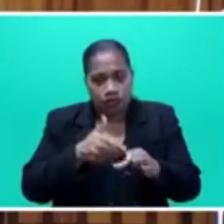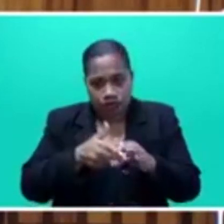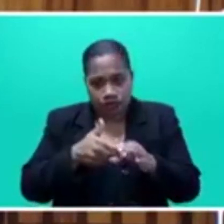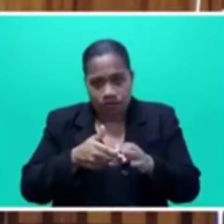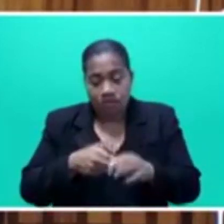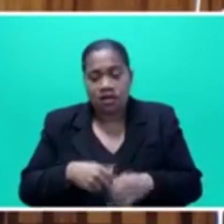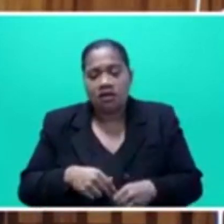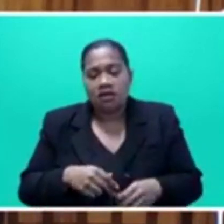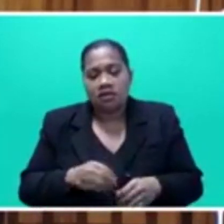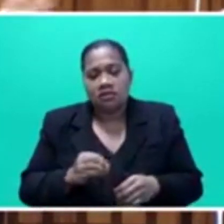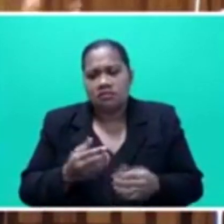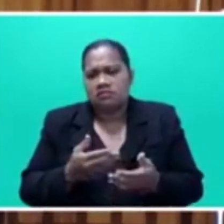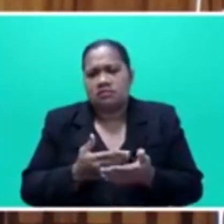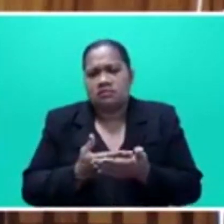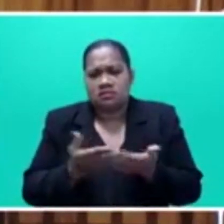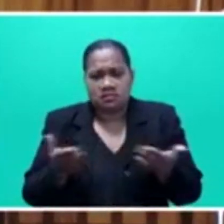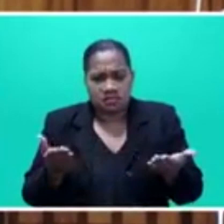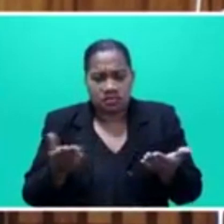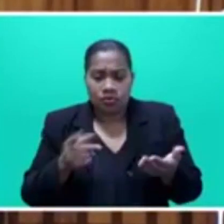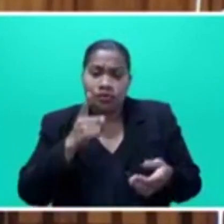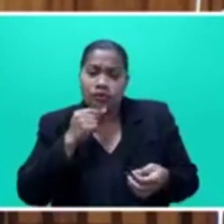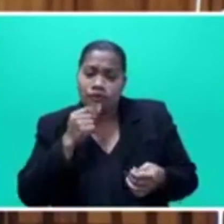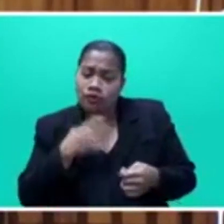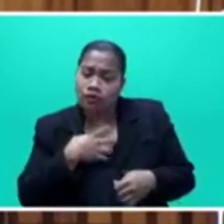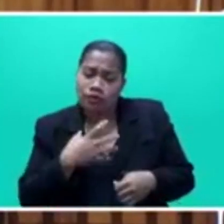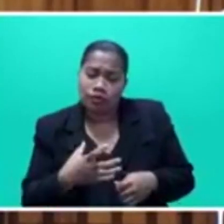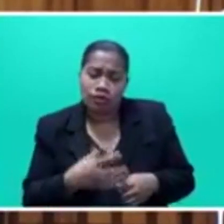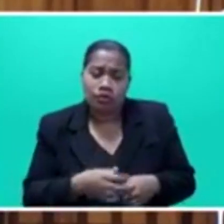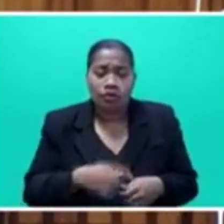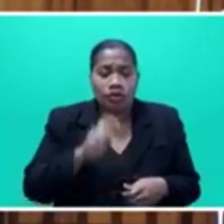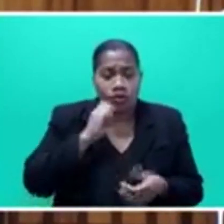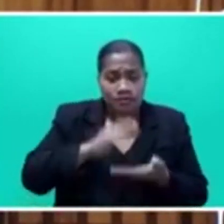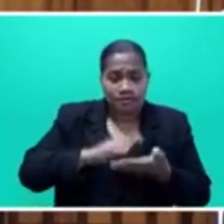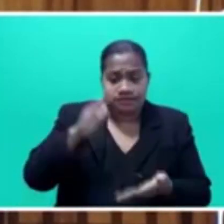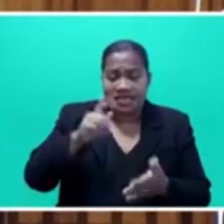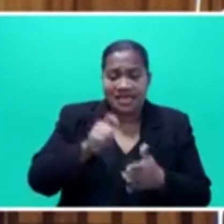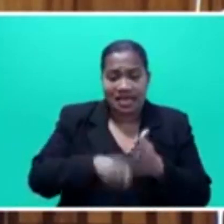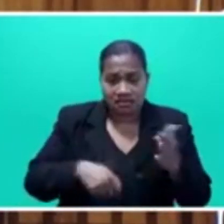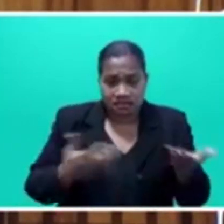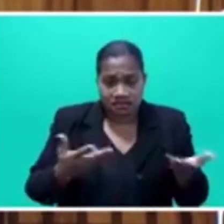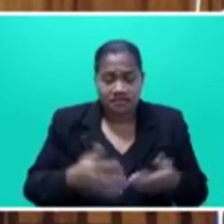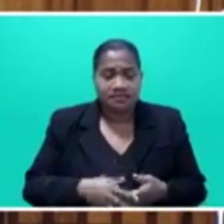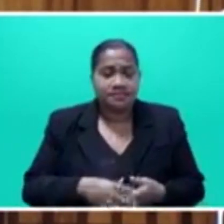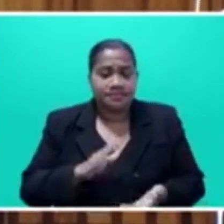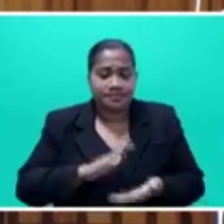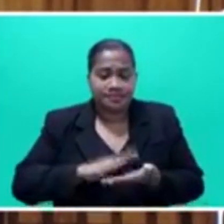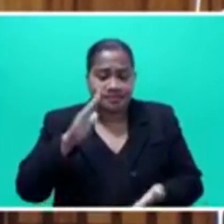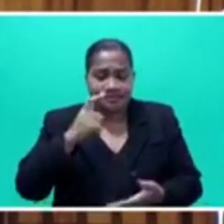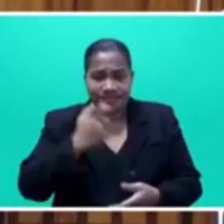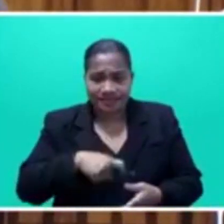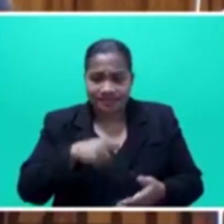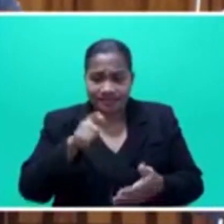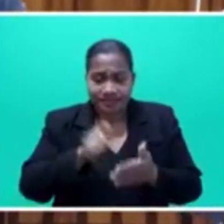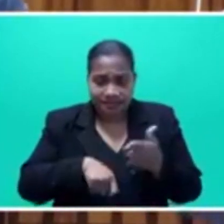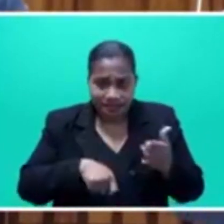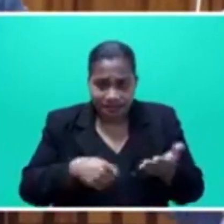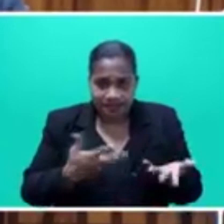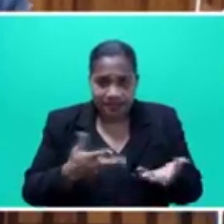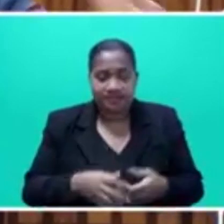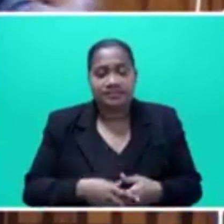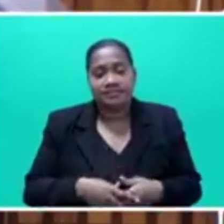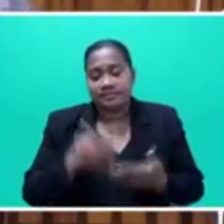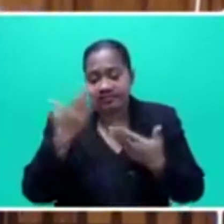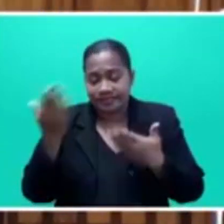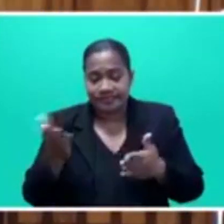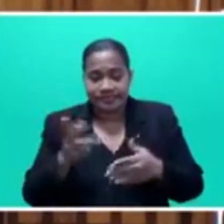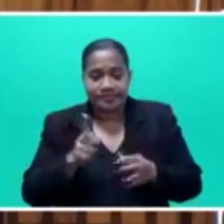they compensate for it? Are they going to borrow more? Are they going to increase any tax? Will they increase personal tax? When the Honorable Prime Minister was made Prime